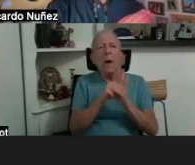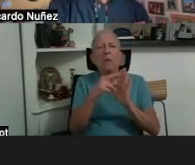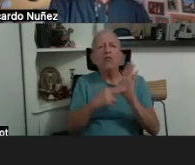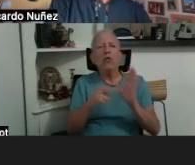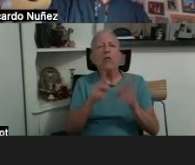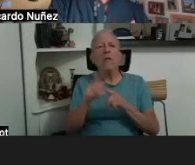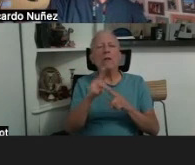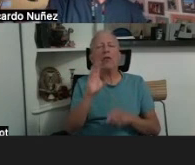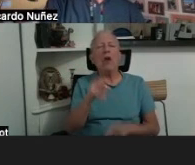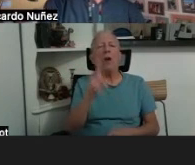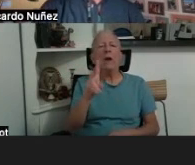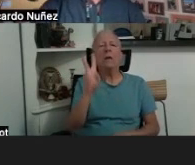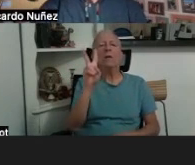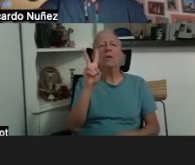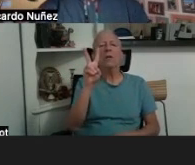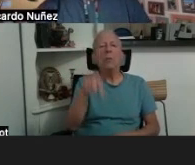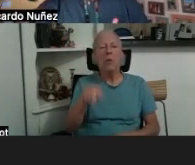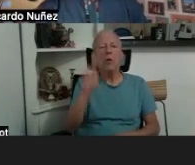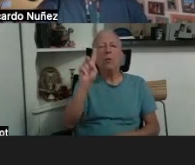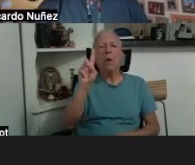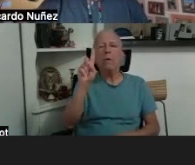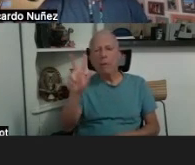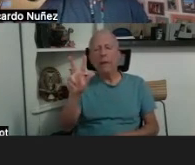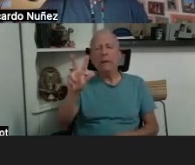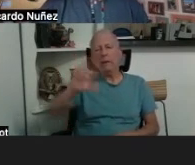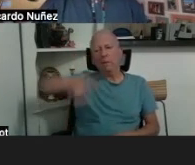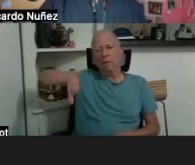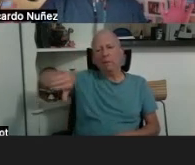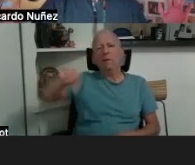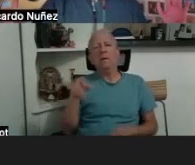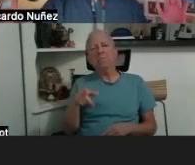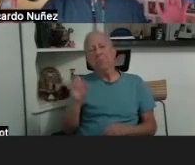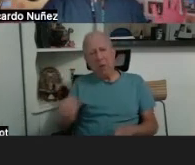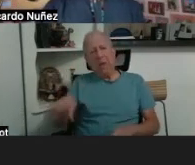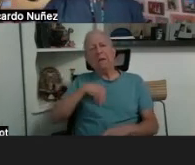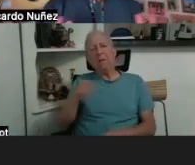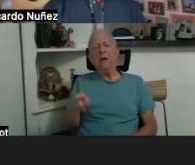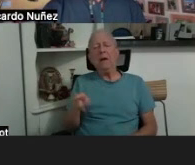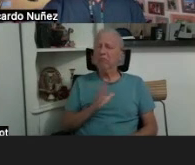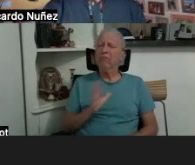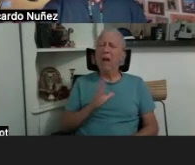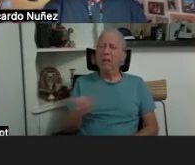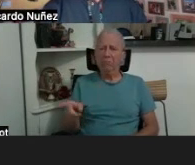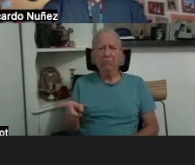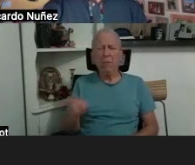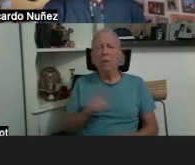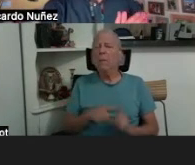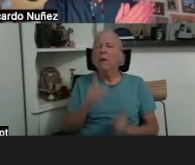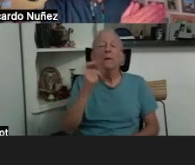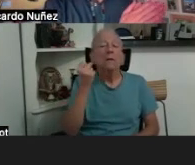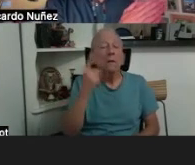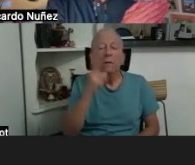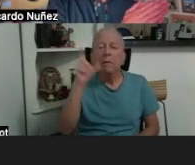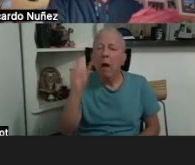Conduct 2.13. You can accept that and you can do that, but you don't have to do that, as